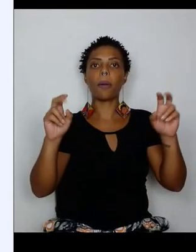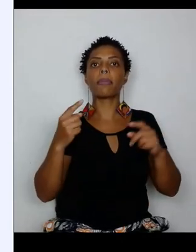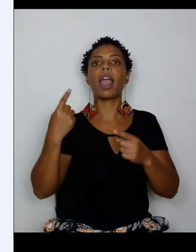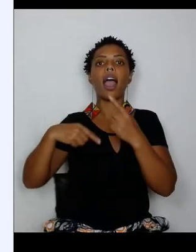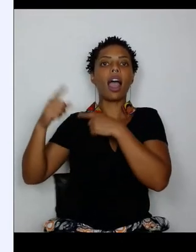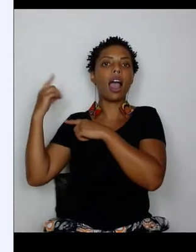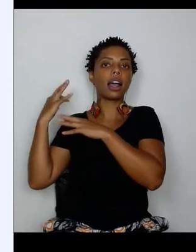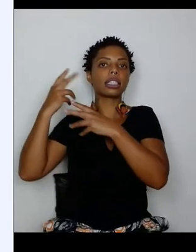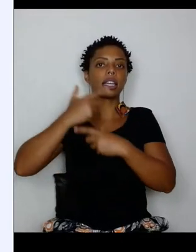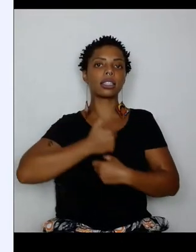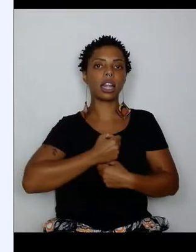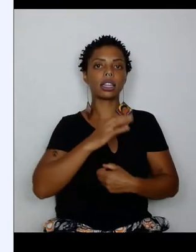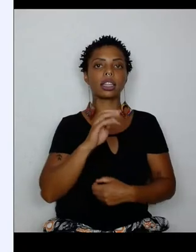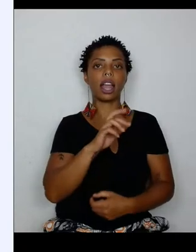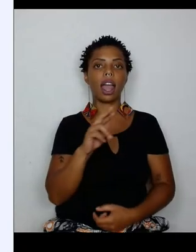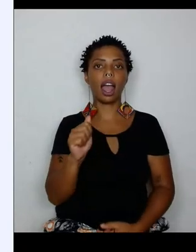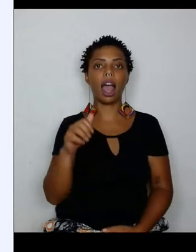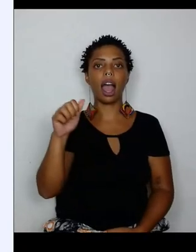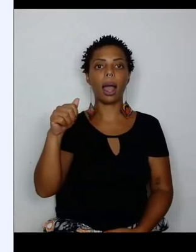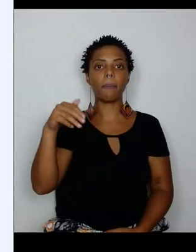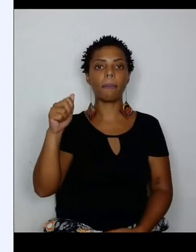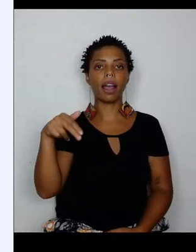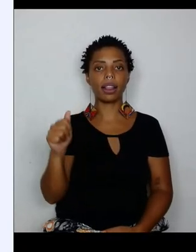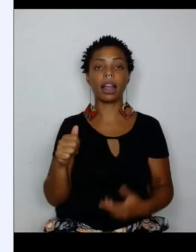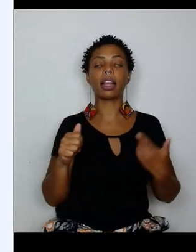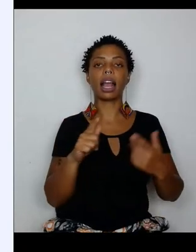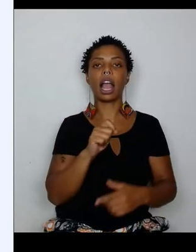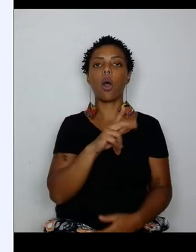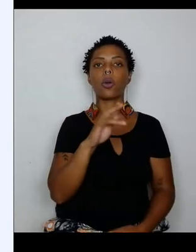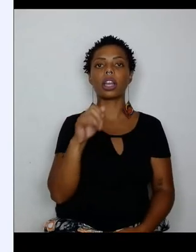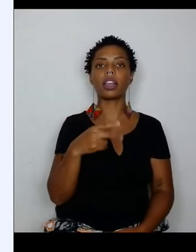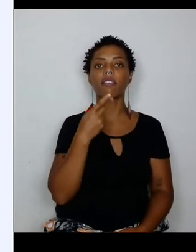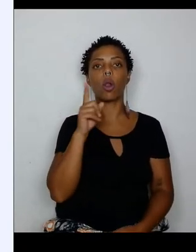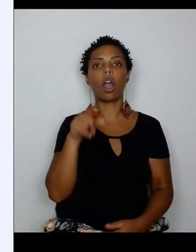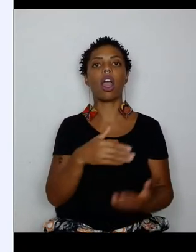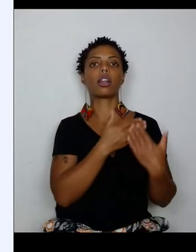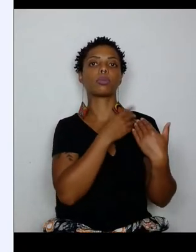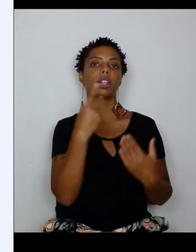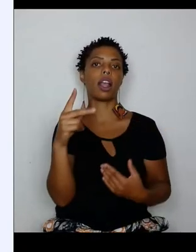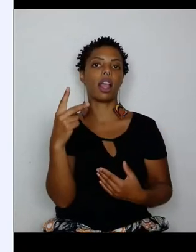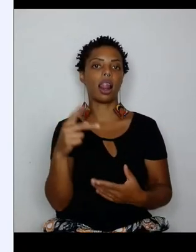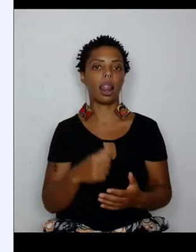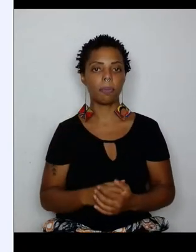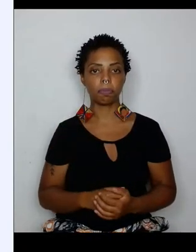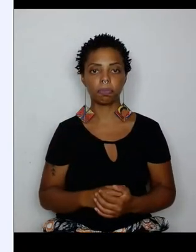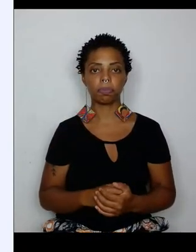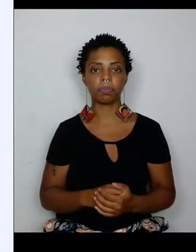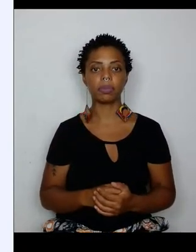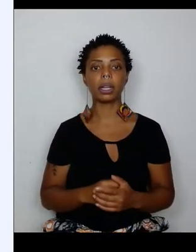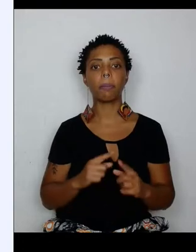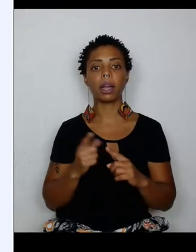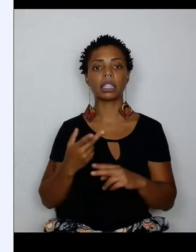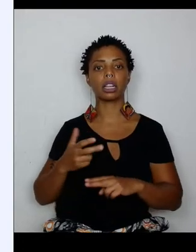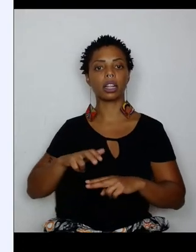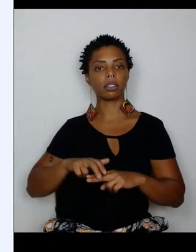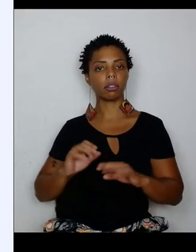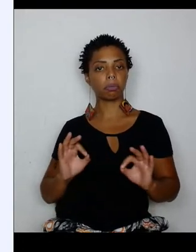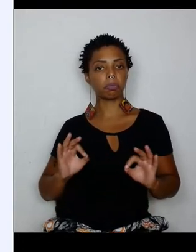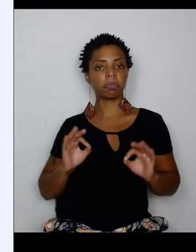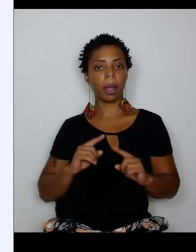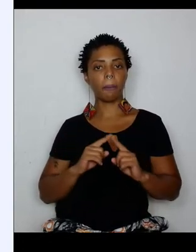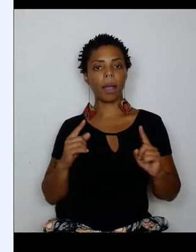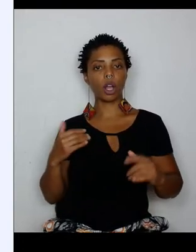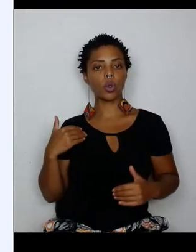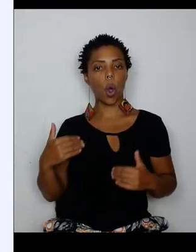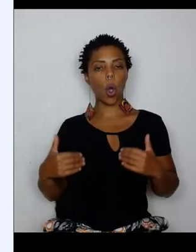has clearly assigned her that role though seated primly her body partly disguised by a missionary style